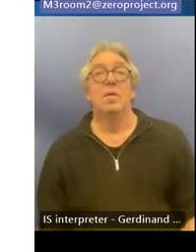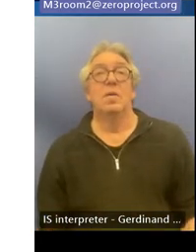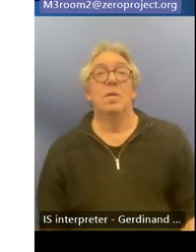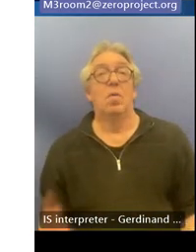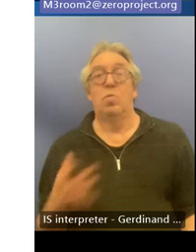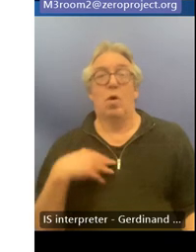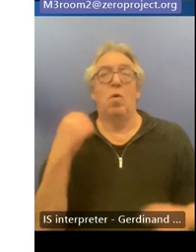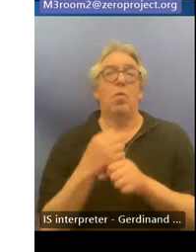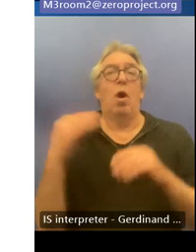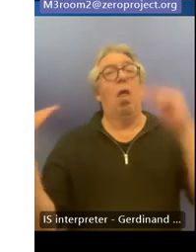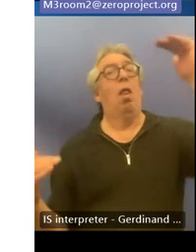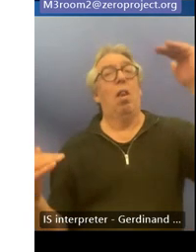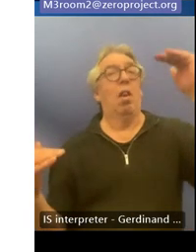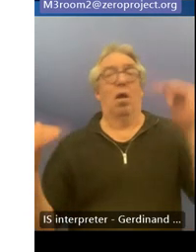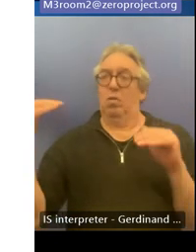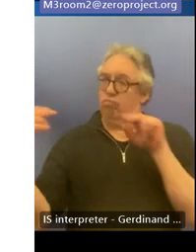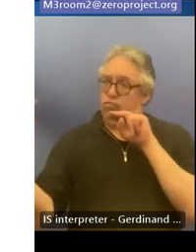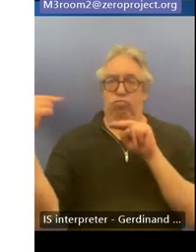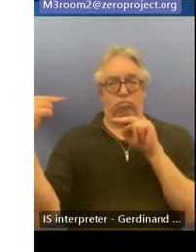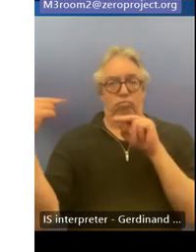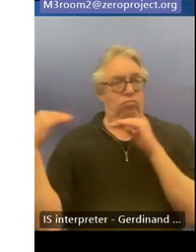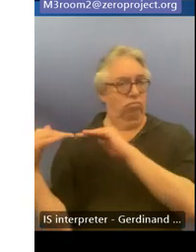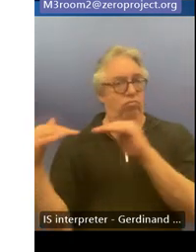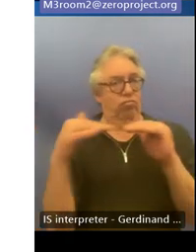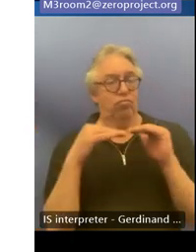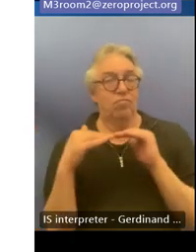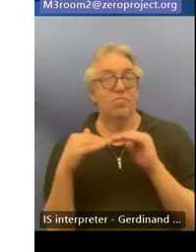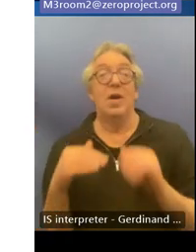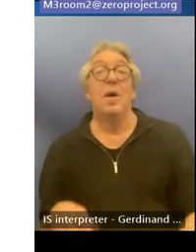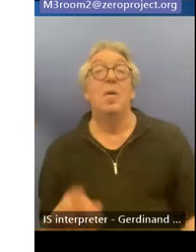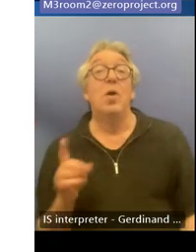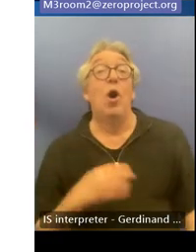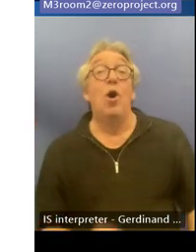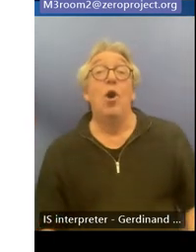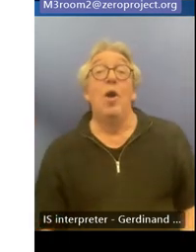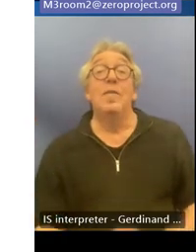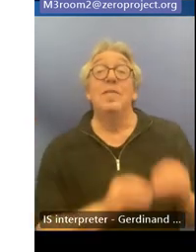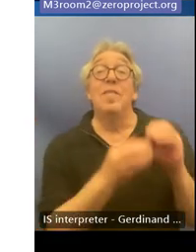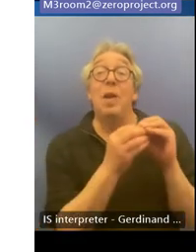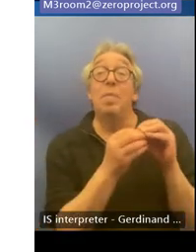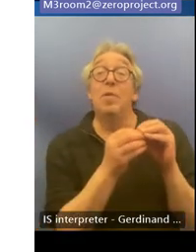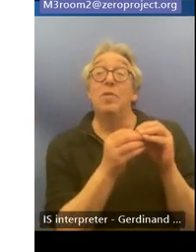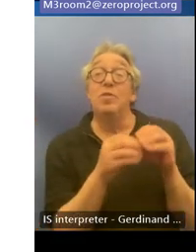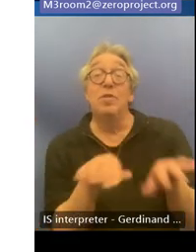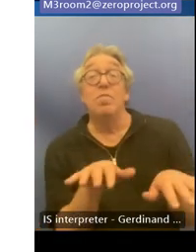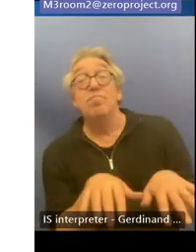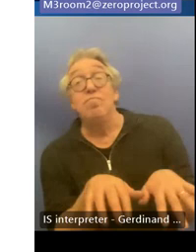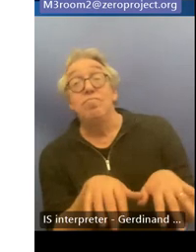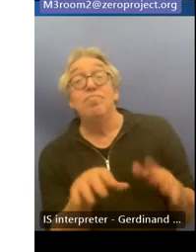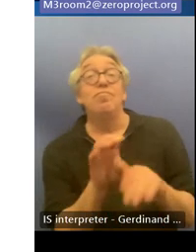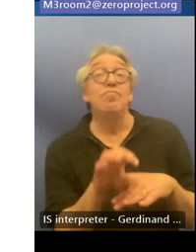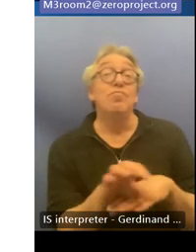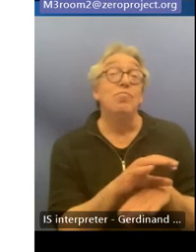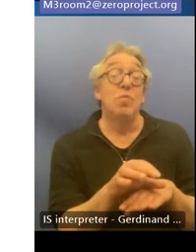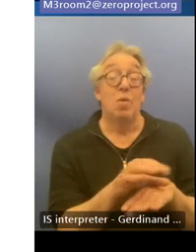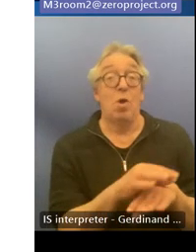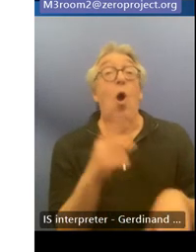And what I like as well is that a third of our development team is female, and I haven't come across that